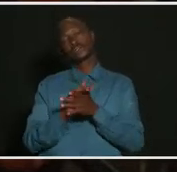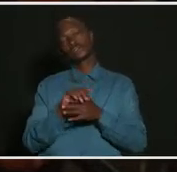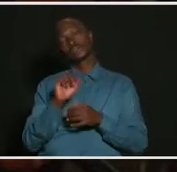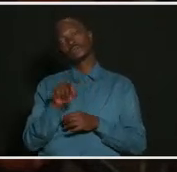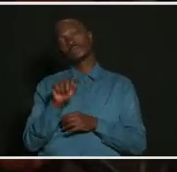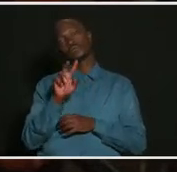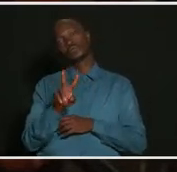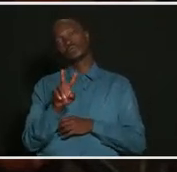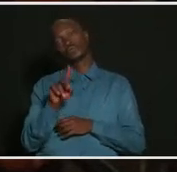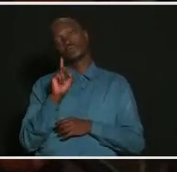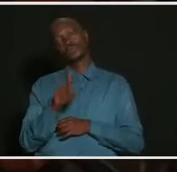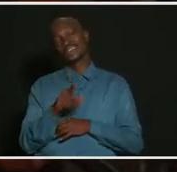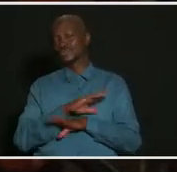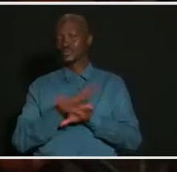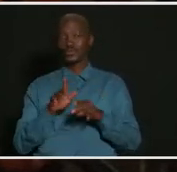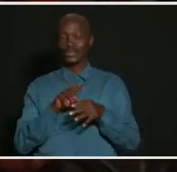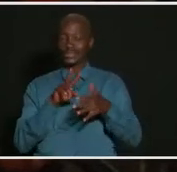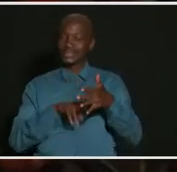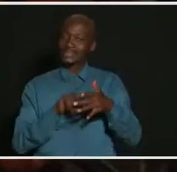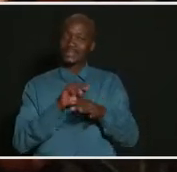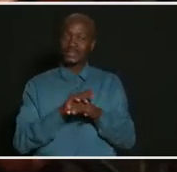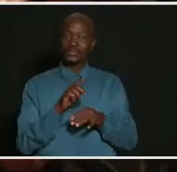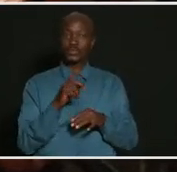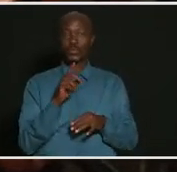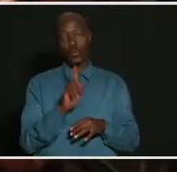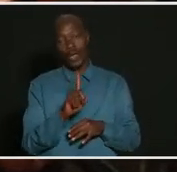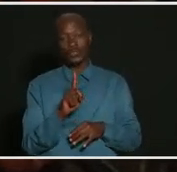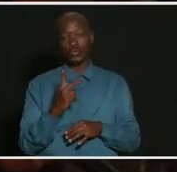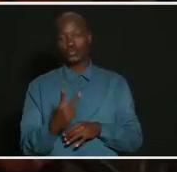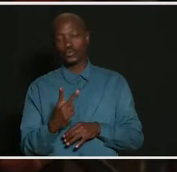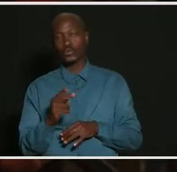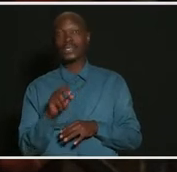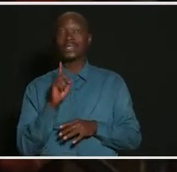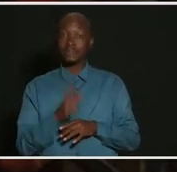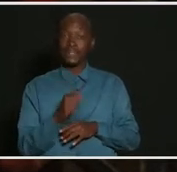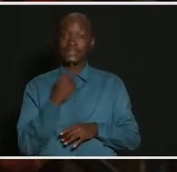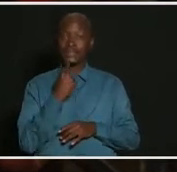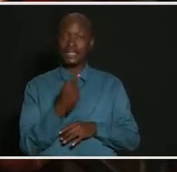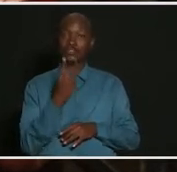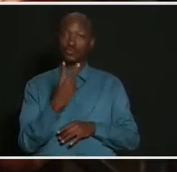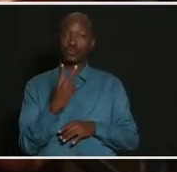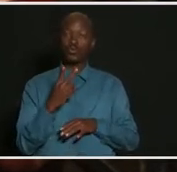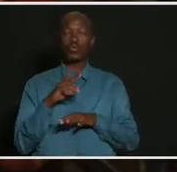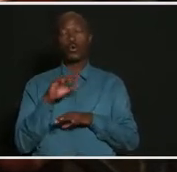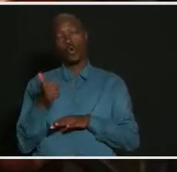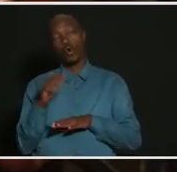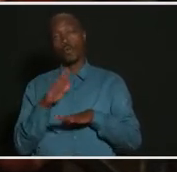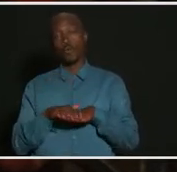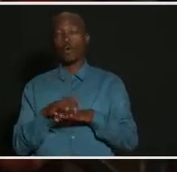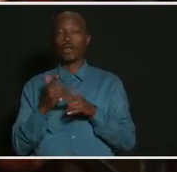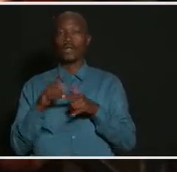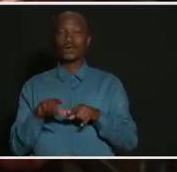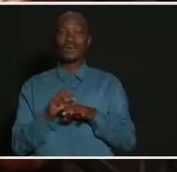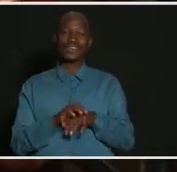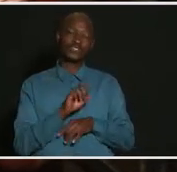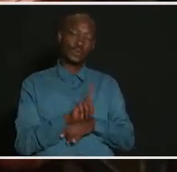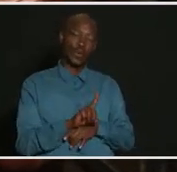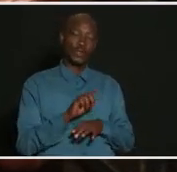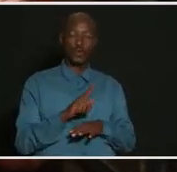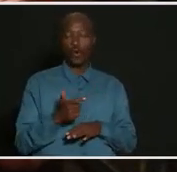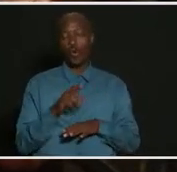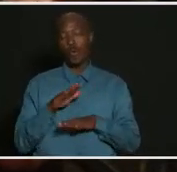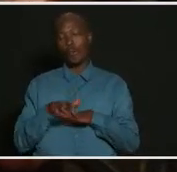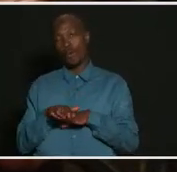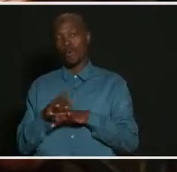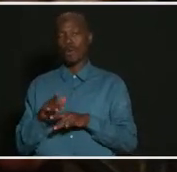0.2 it must not read one or two languages it must say two or more languages because once you say one or more languages